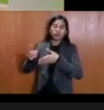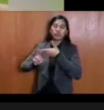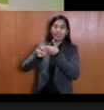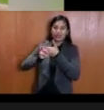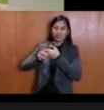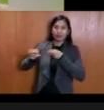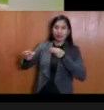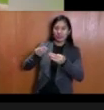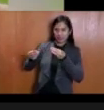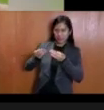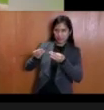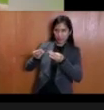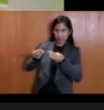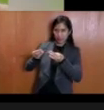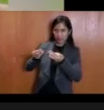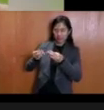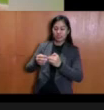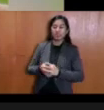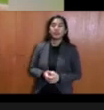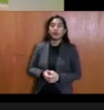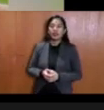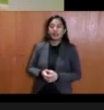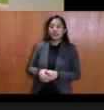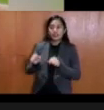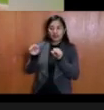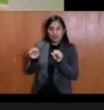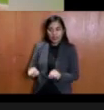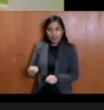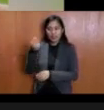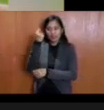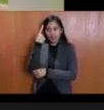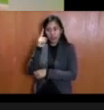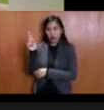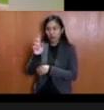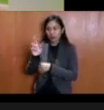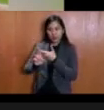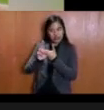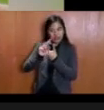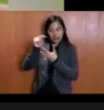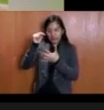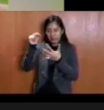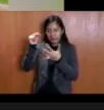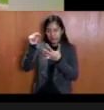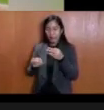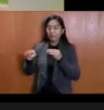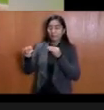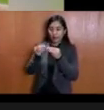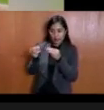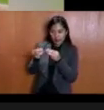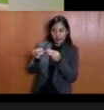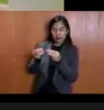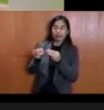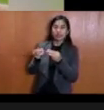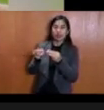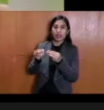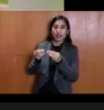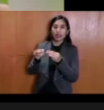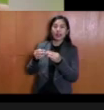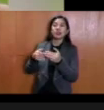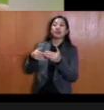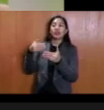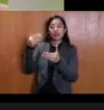their risk effectively. They can understand the risk, manage the risk, and then that's the time that they